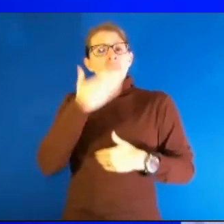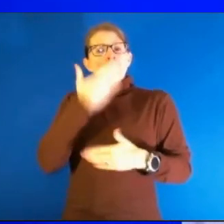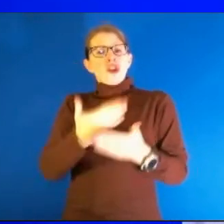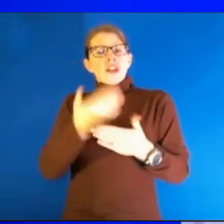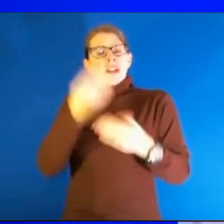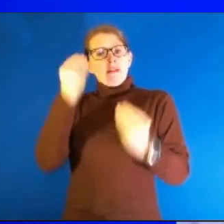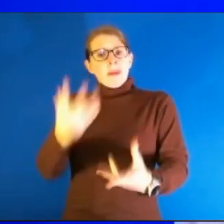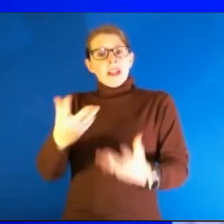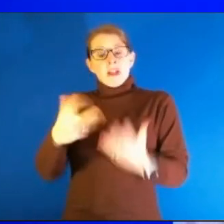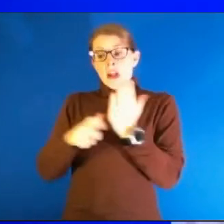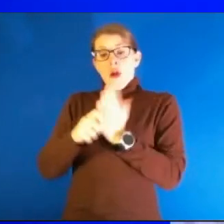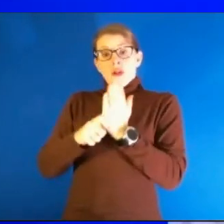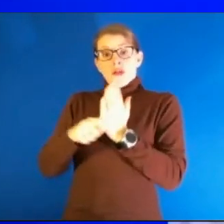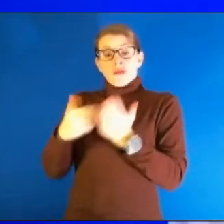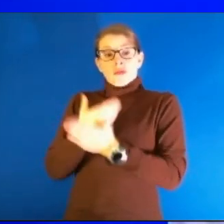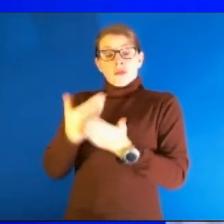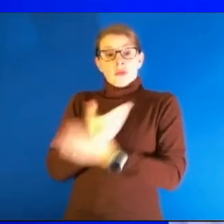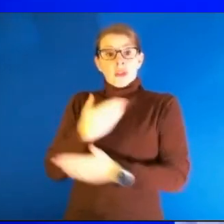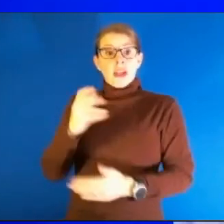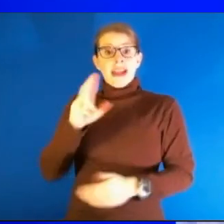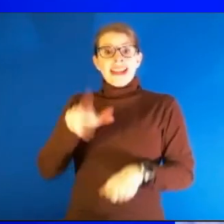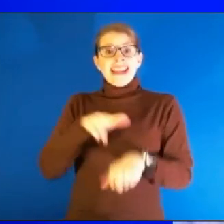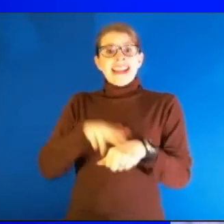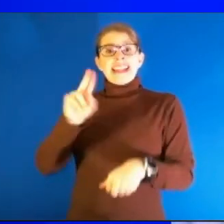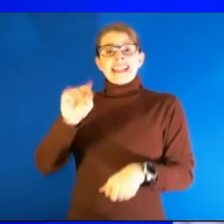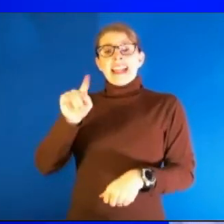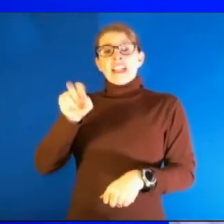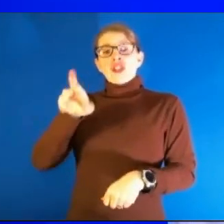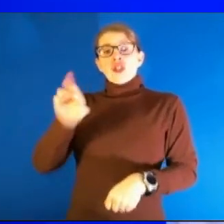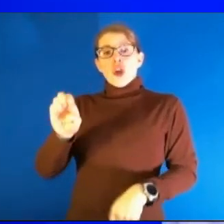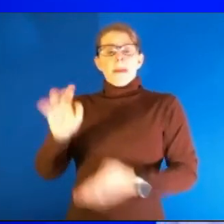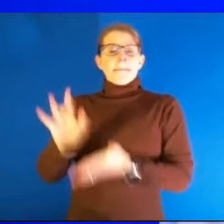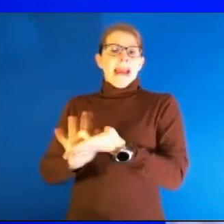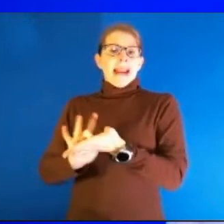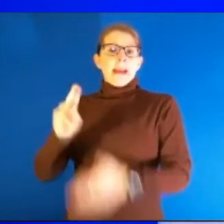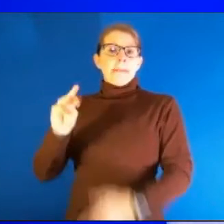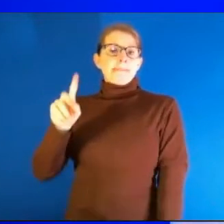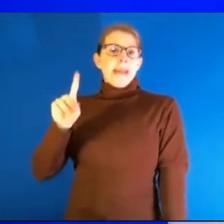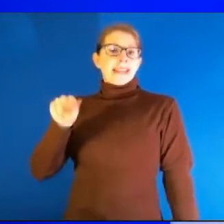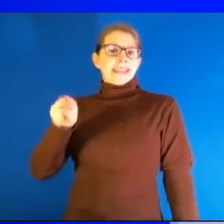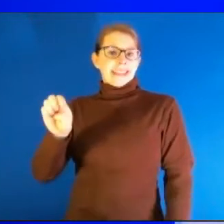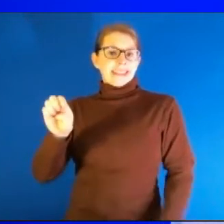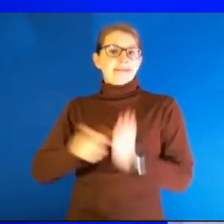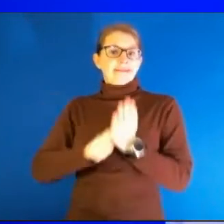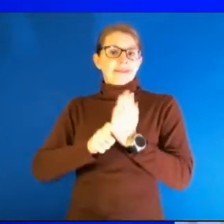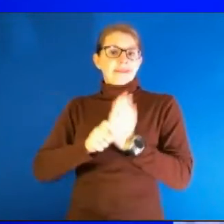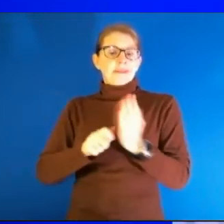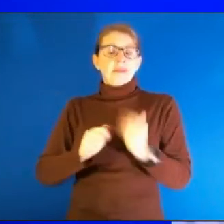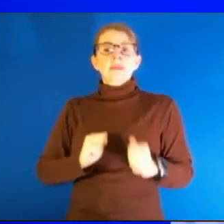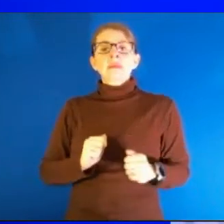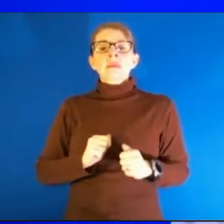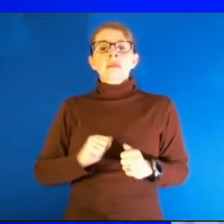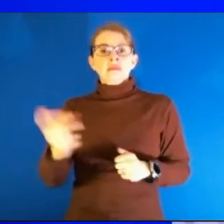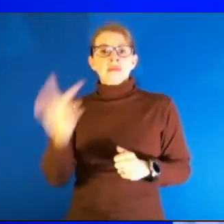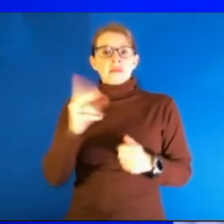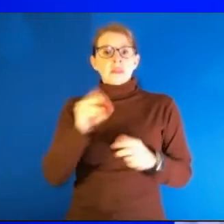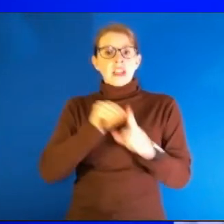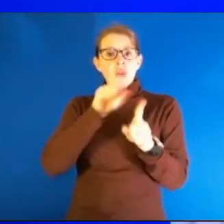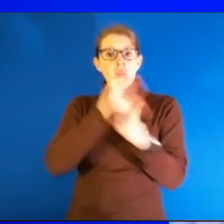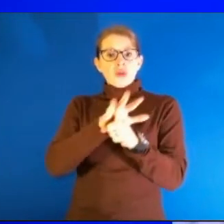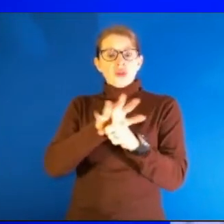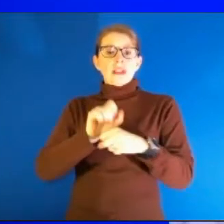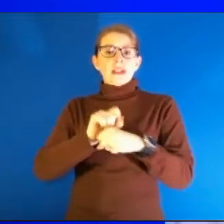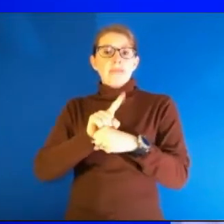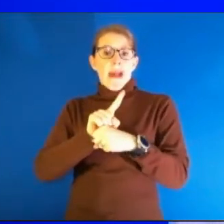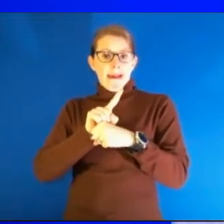out in Nature of Immunology or Nature Medicine, talking about it's really that 3 exposures to spike. And so even Dr. Stites